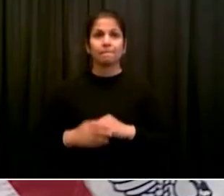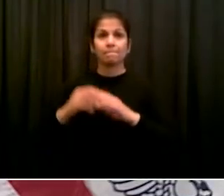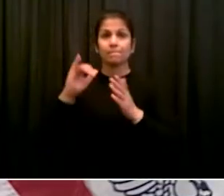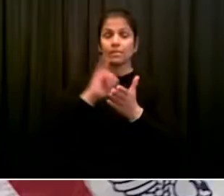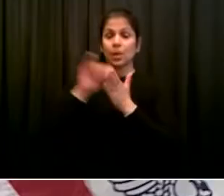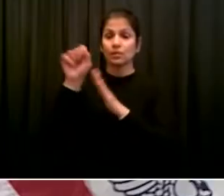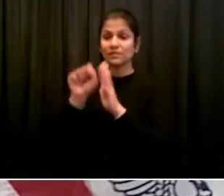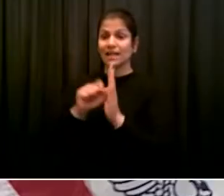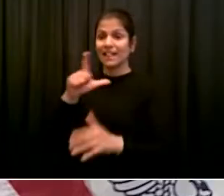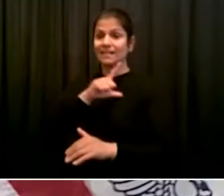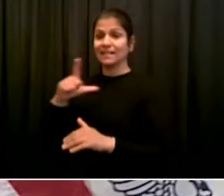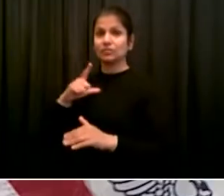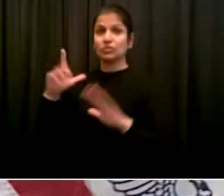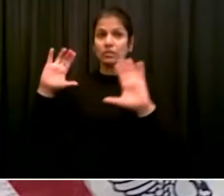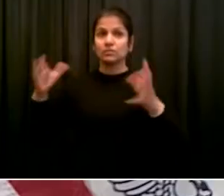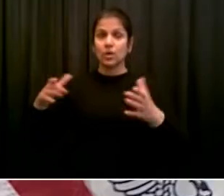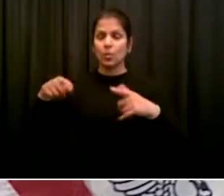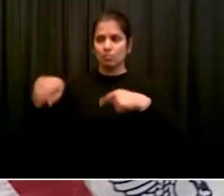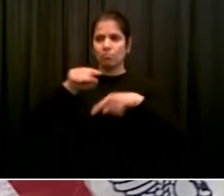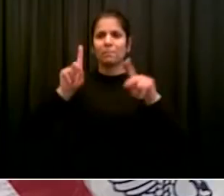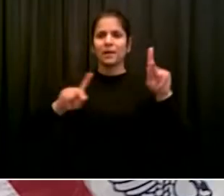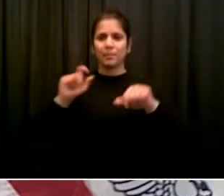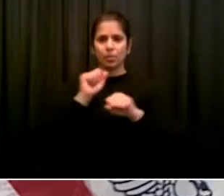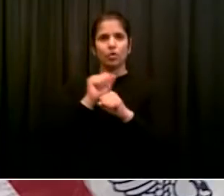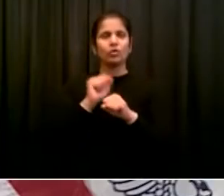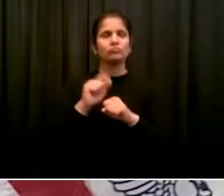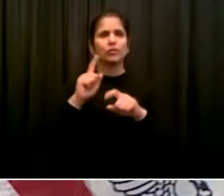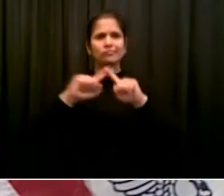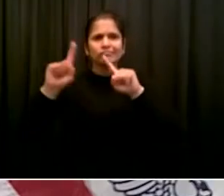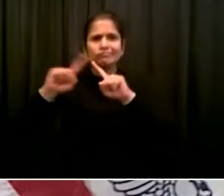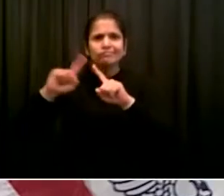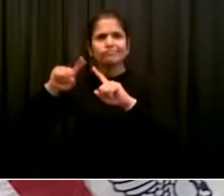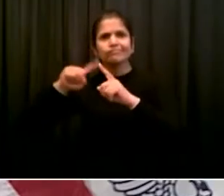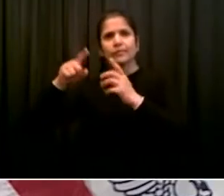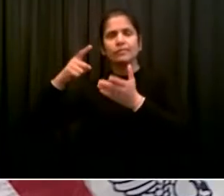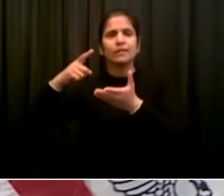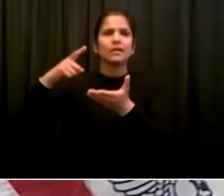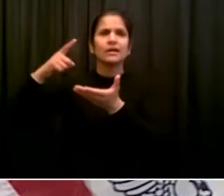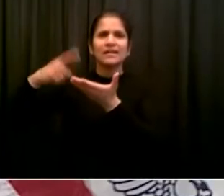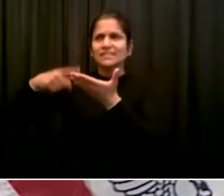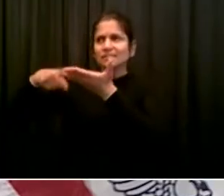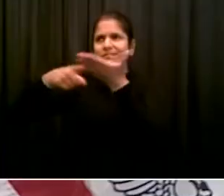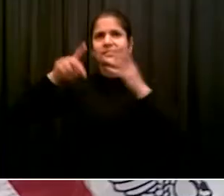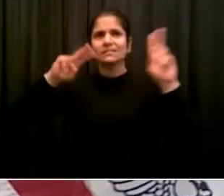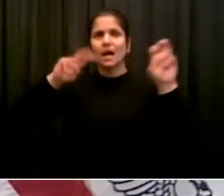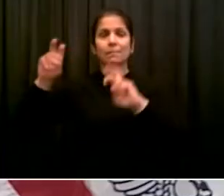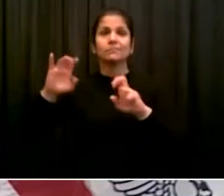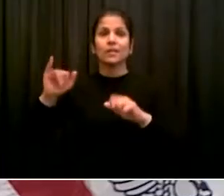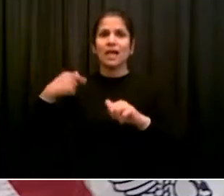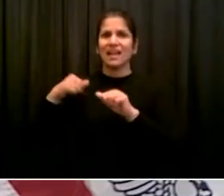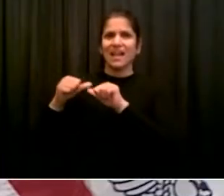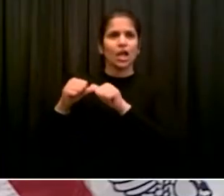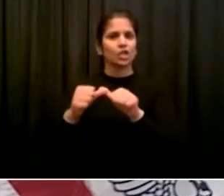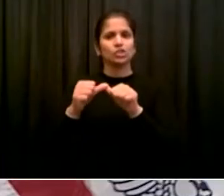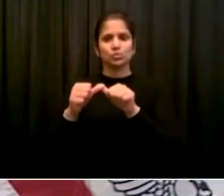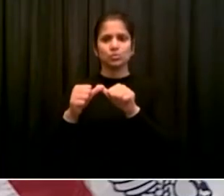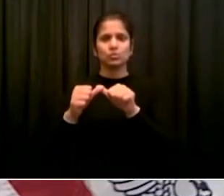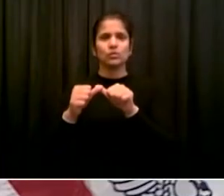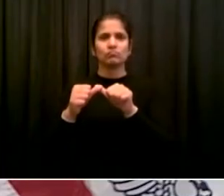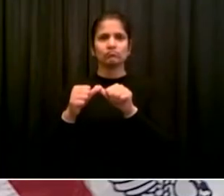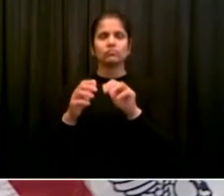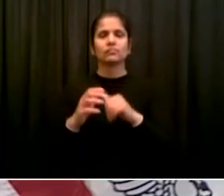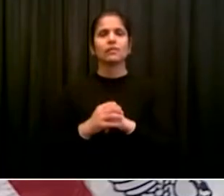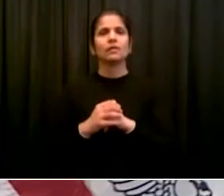very effectively on a host of issues. We're going to keep moving forward no matter what. But I think he should